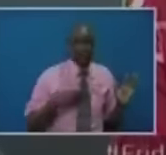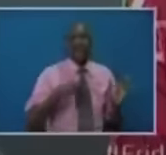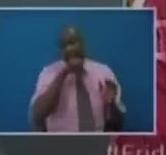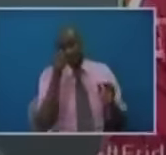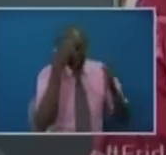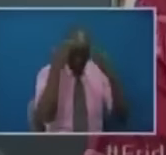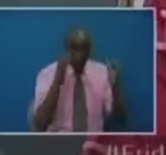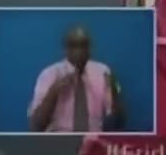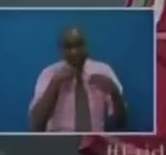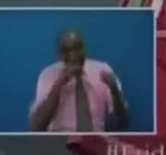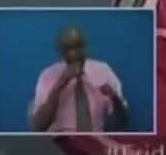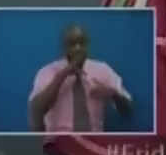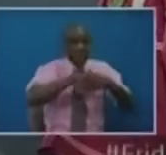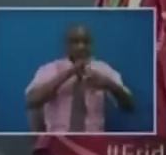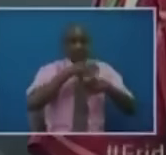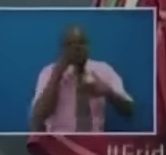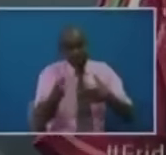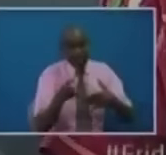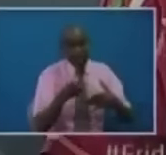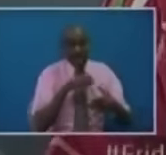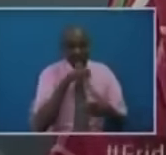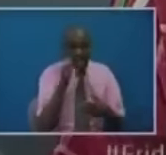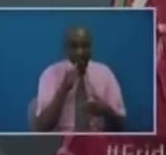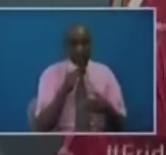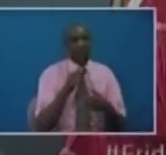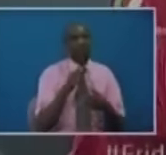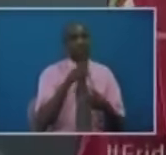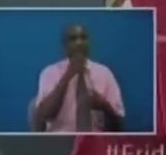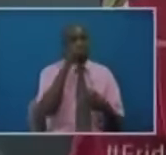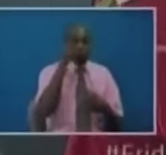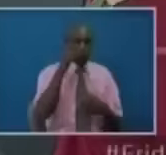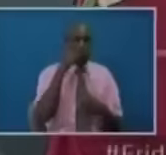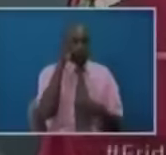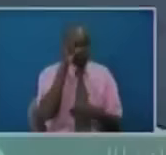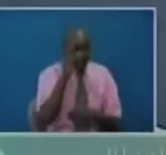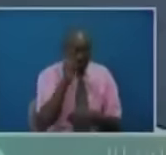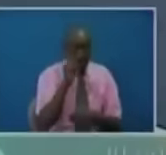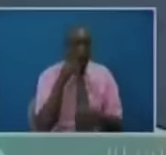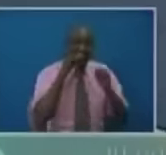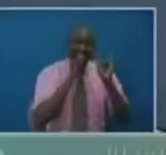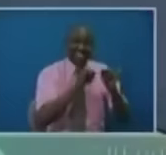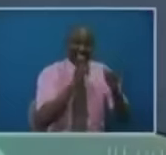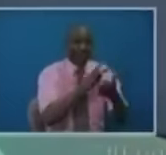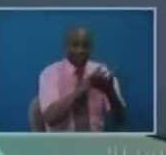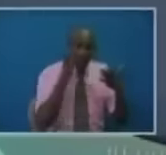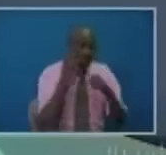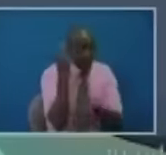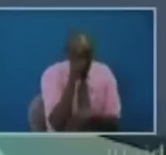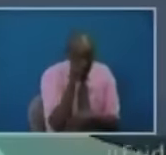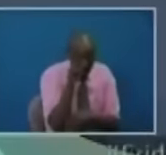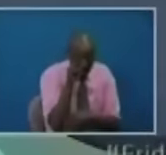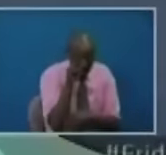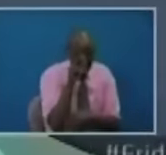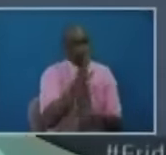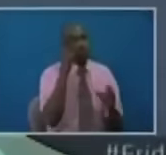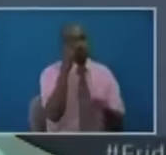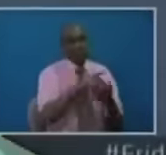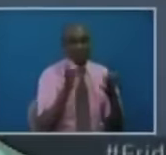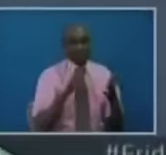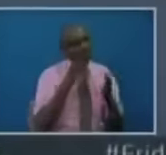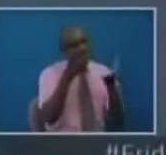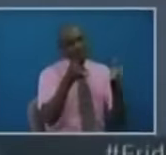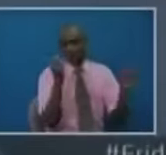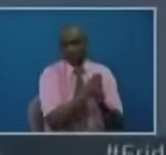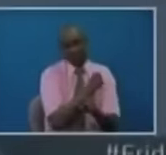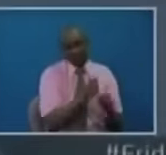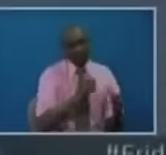else. Nilijaribu kwenda internship, nilikuwa mali kunaitwa Shiro FM. Nikajaribu kwenda, nilikaa huko, wiki mbili kuisha, nikaona hapa